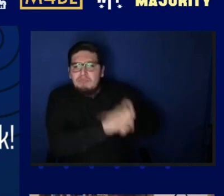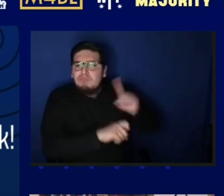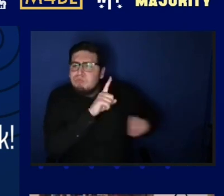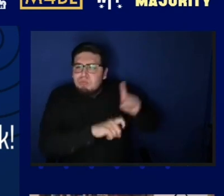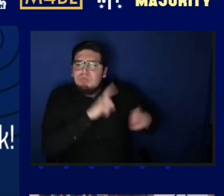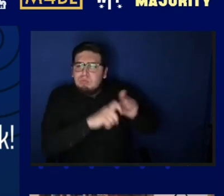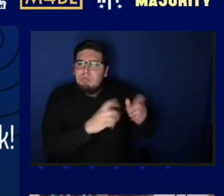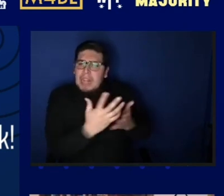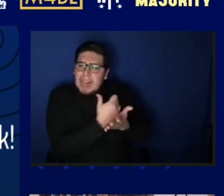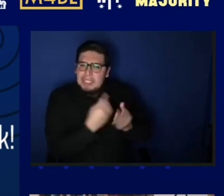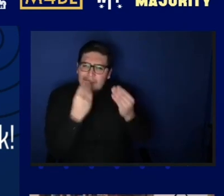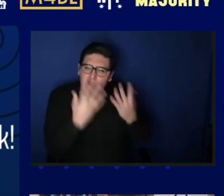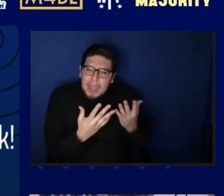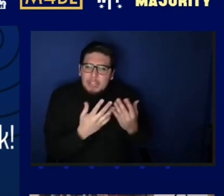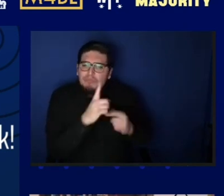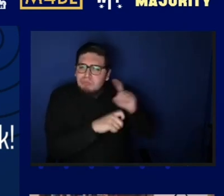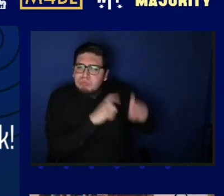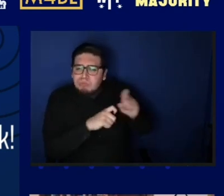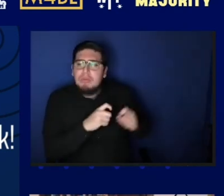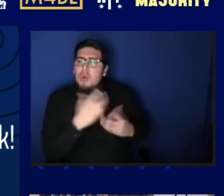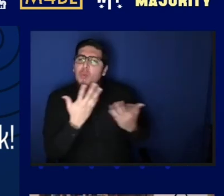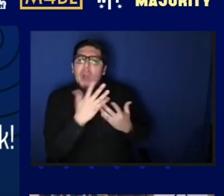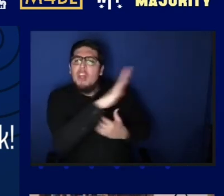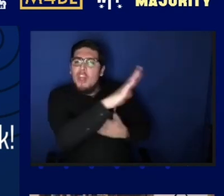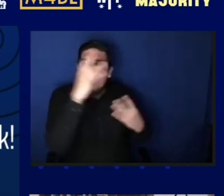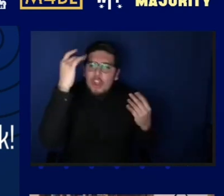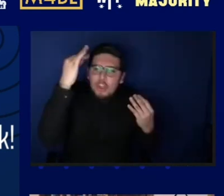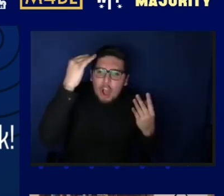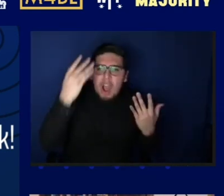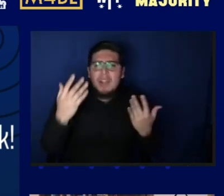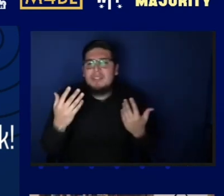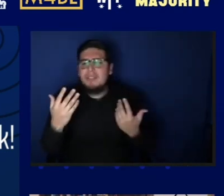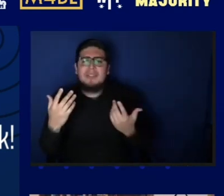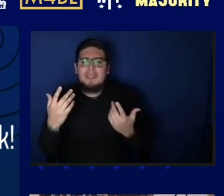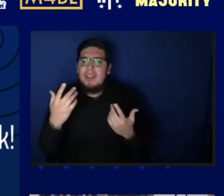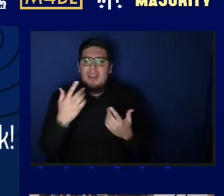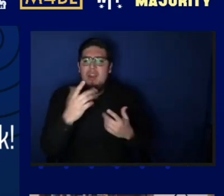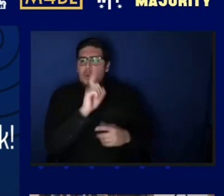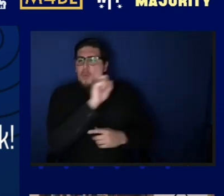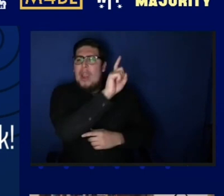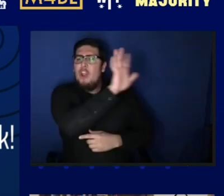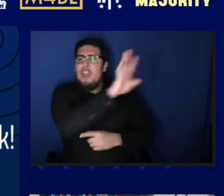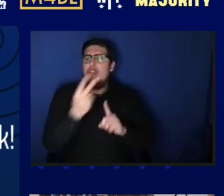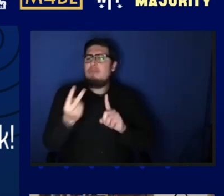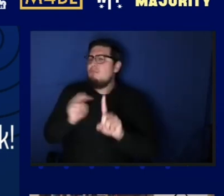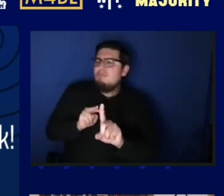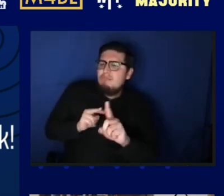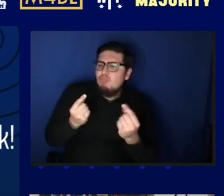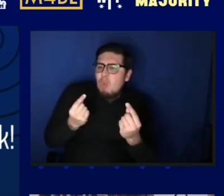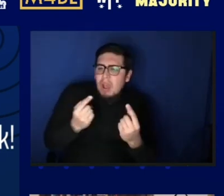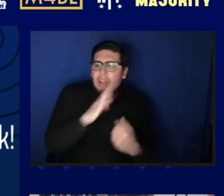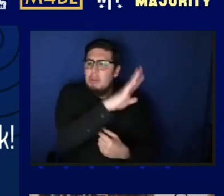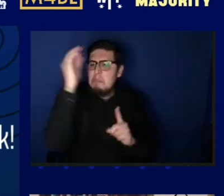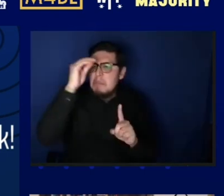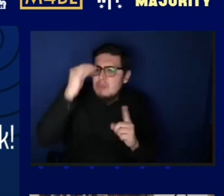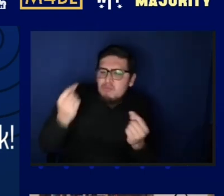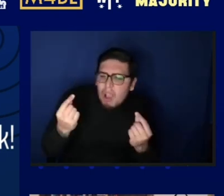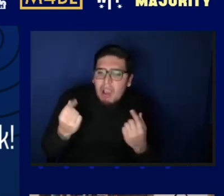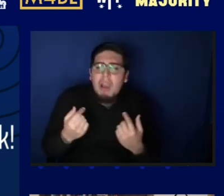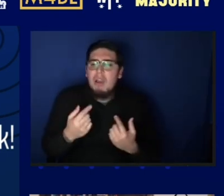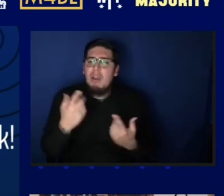this? Where do they stand? What blocks or barriers do they see in order to getting this